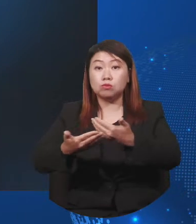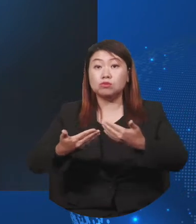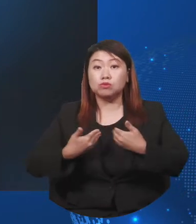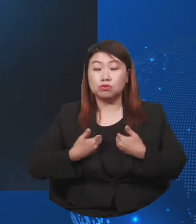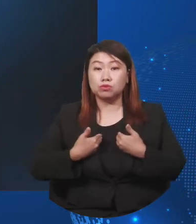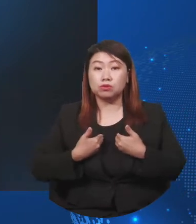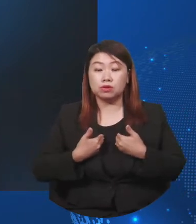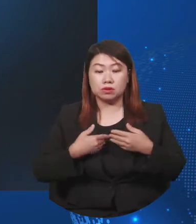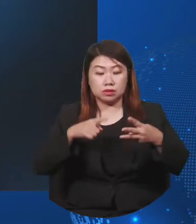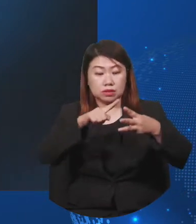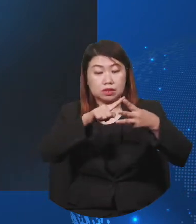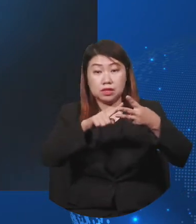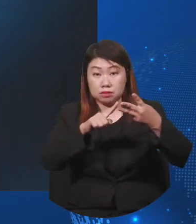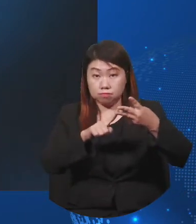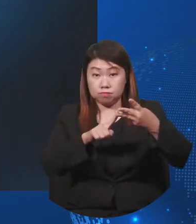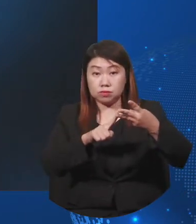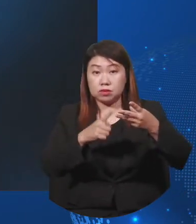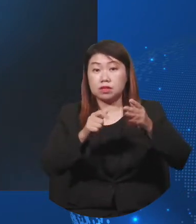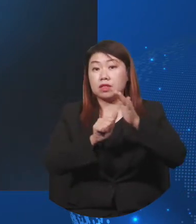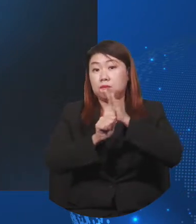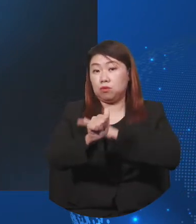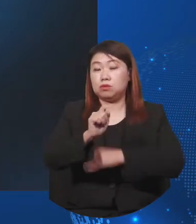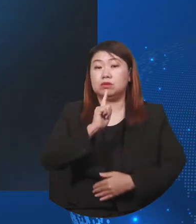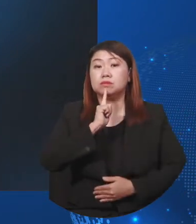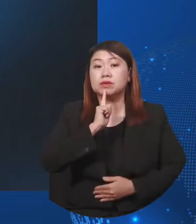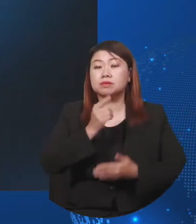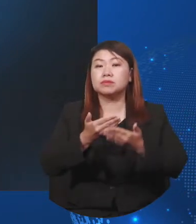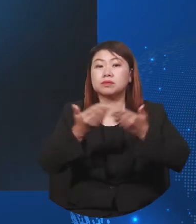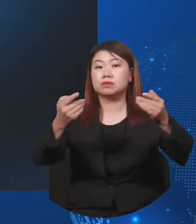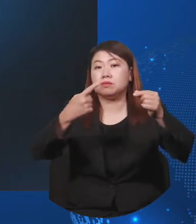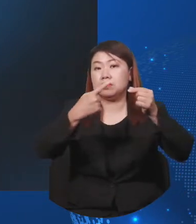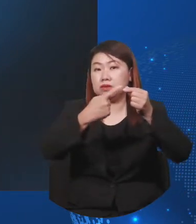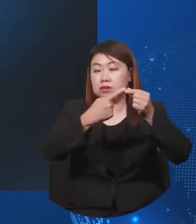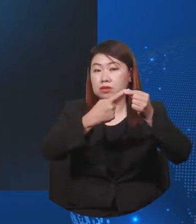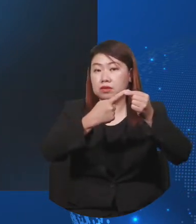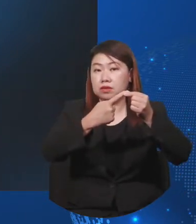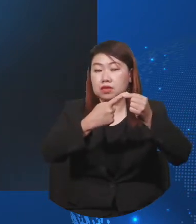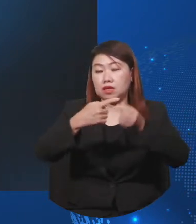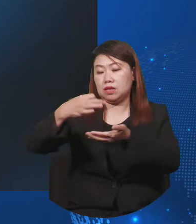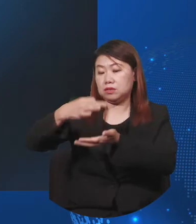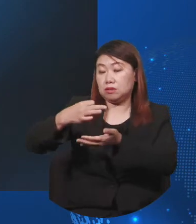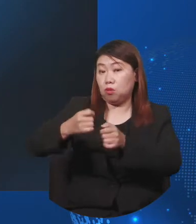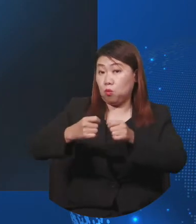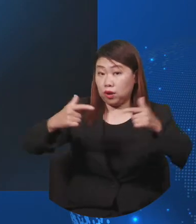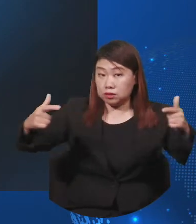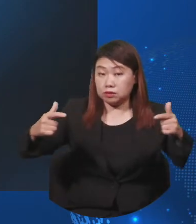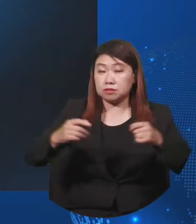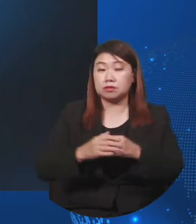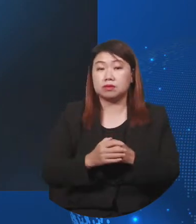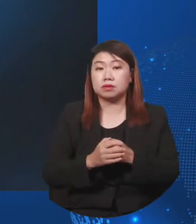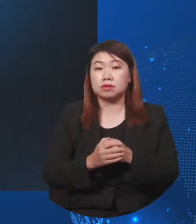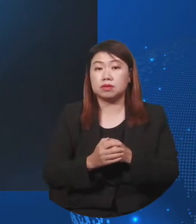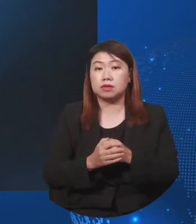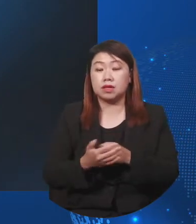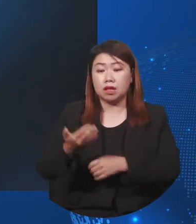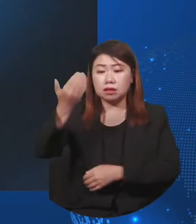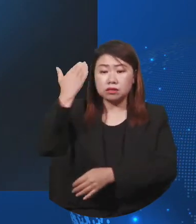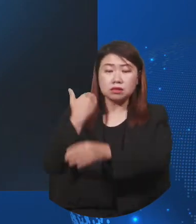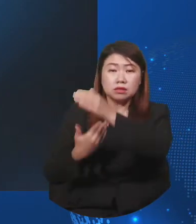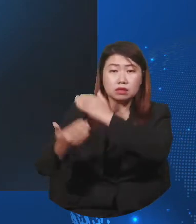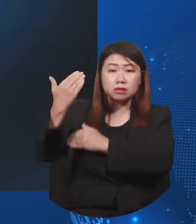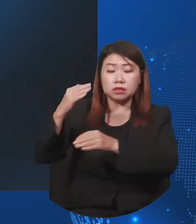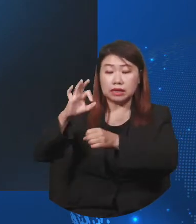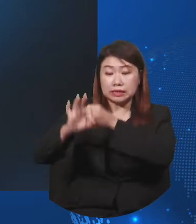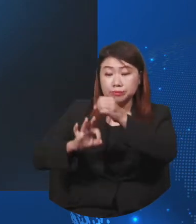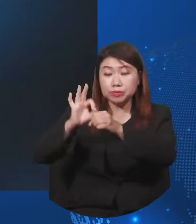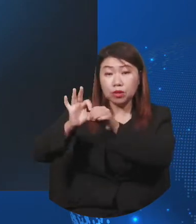triangular cooperation. The first area is scaling up financial resources. Over the past decade, we have seen expansion of